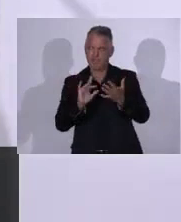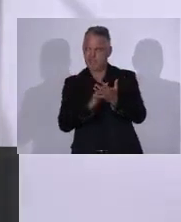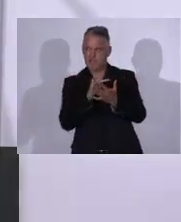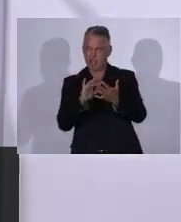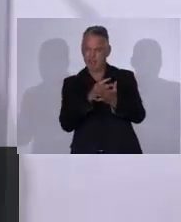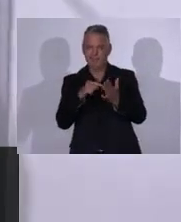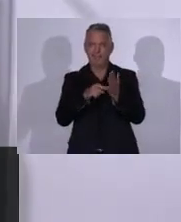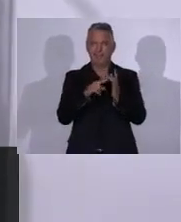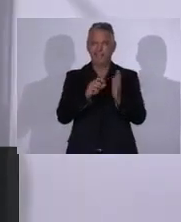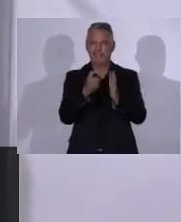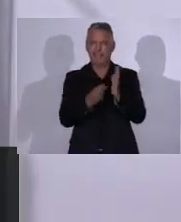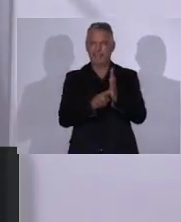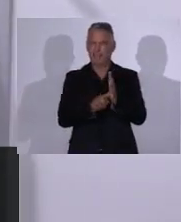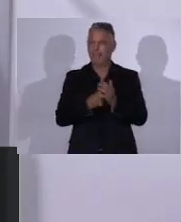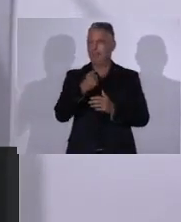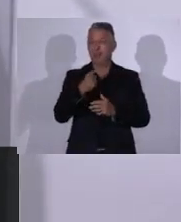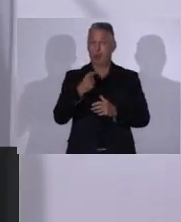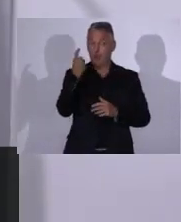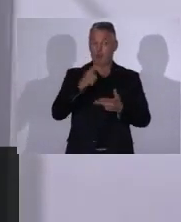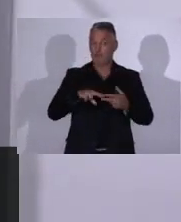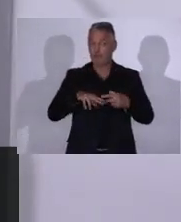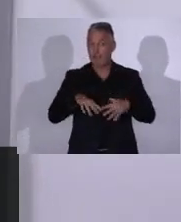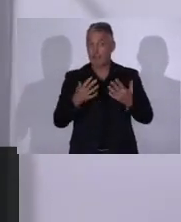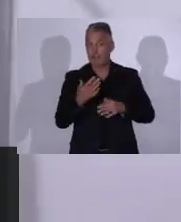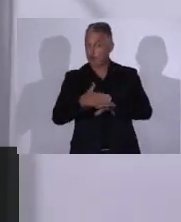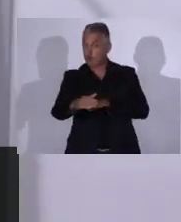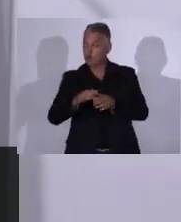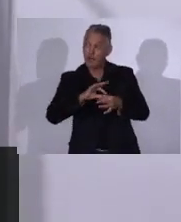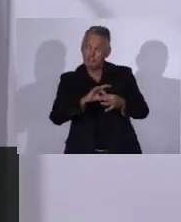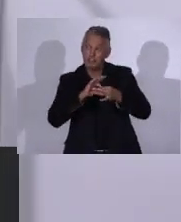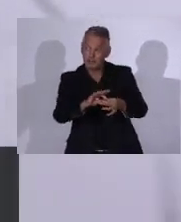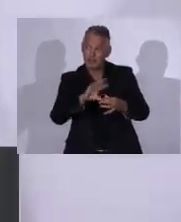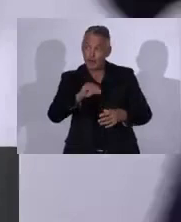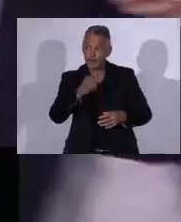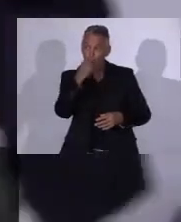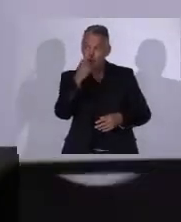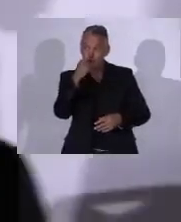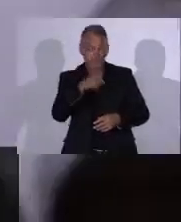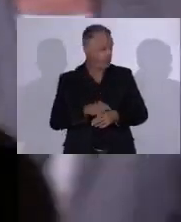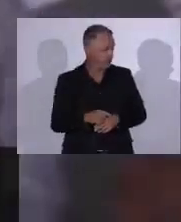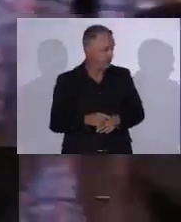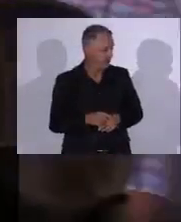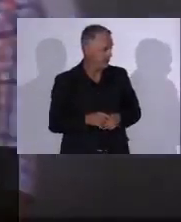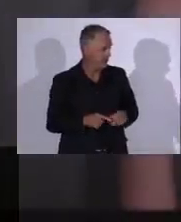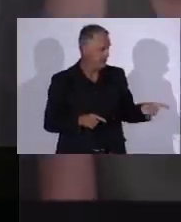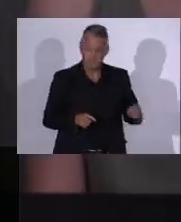have there been any new relationships form? Are you wanting to join us,